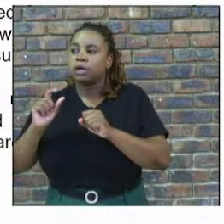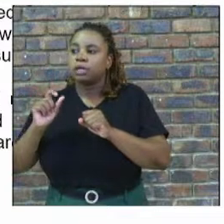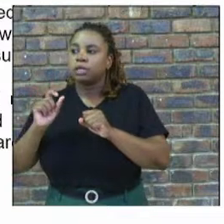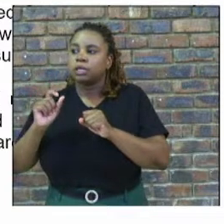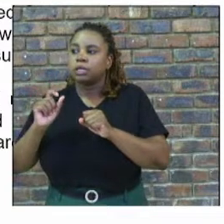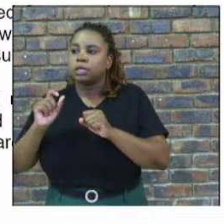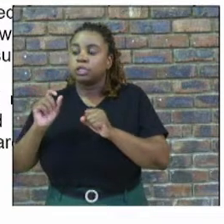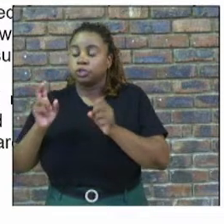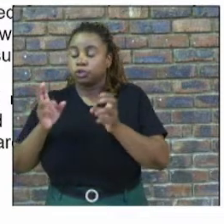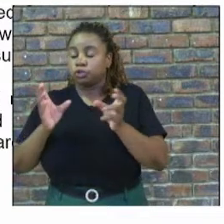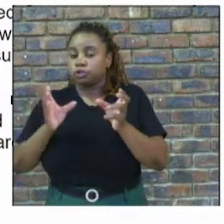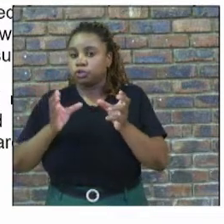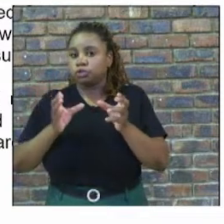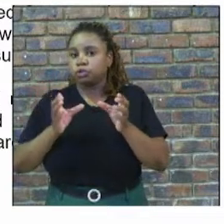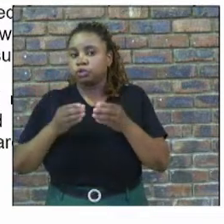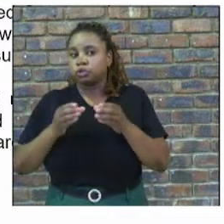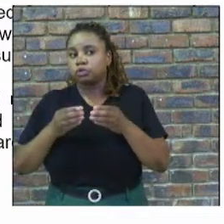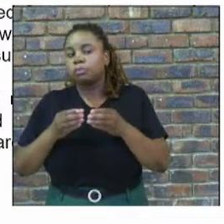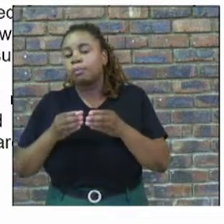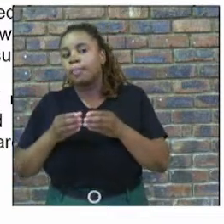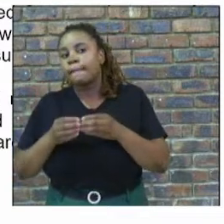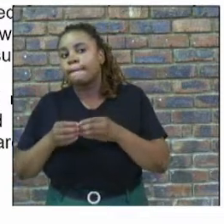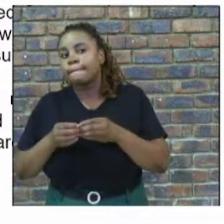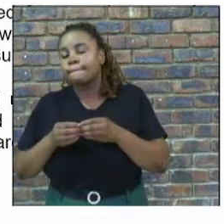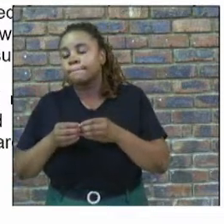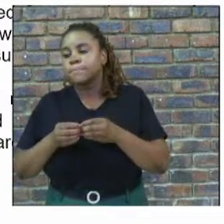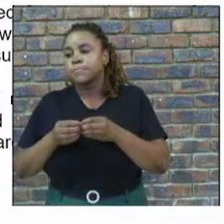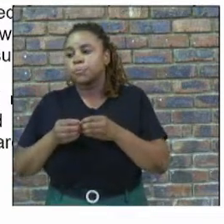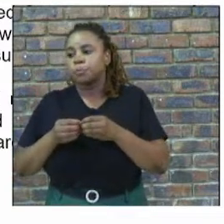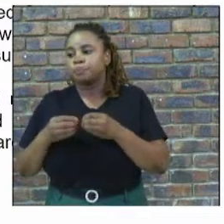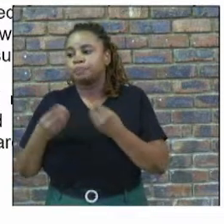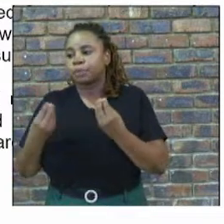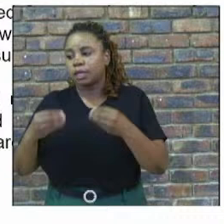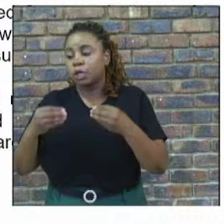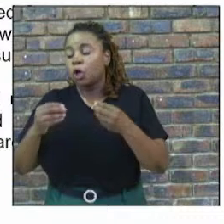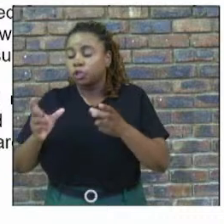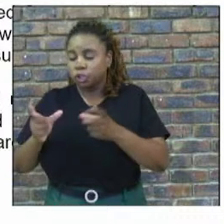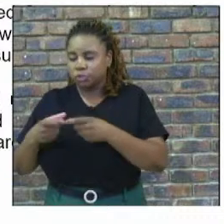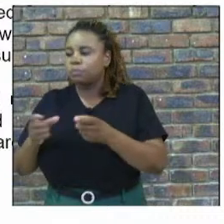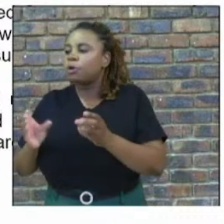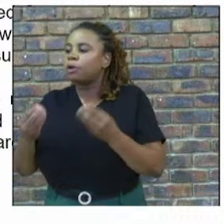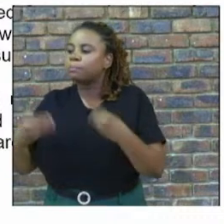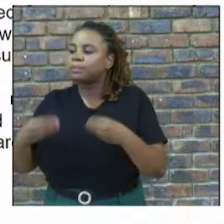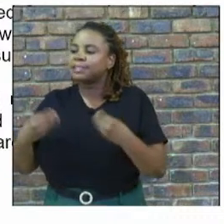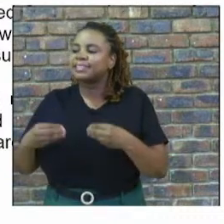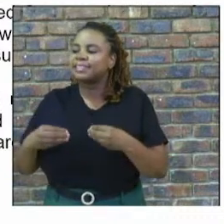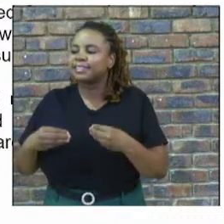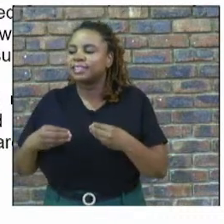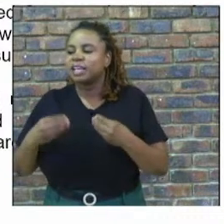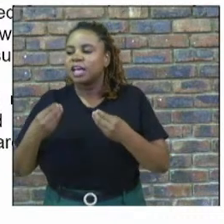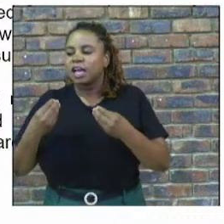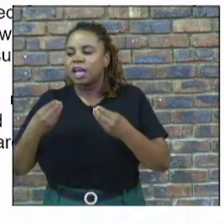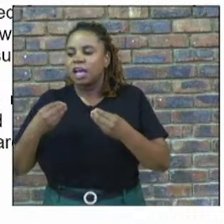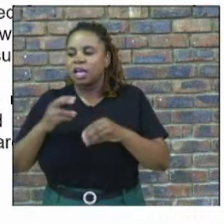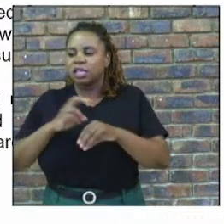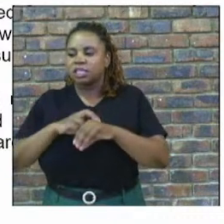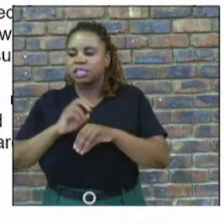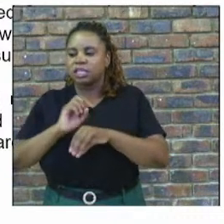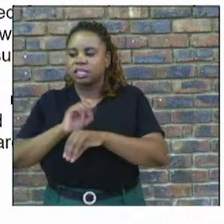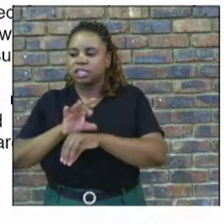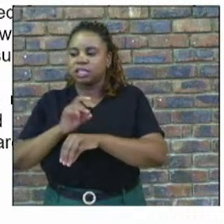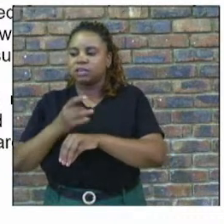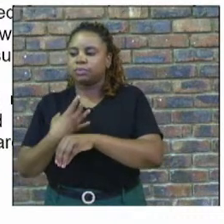enterprise and cooperative ecosystem is able to offer the most efficient business advice, business